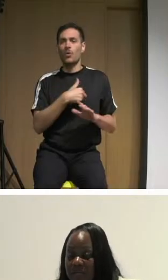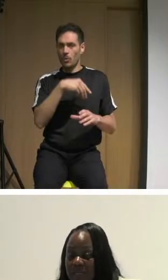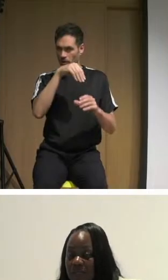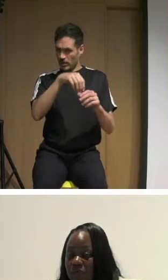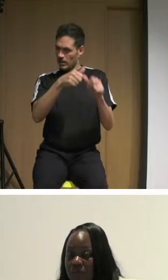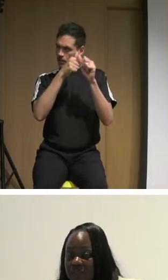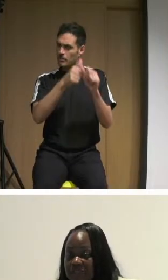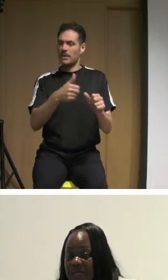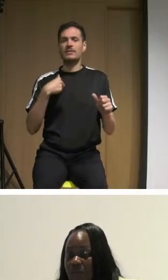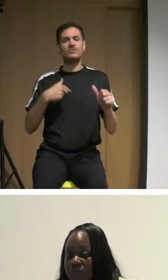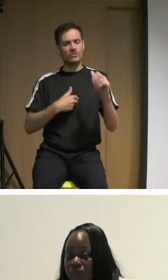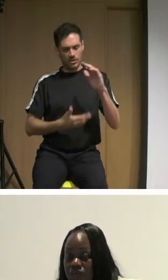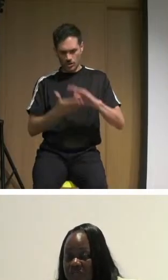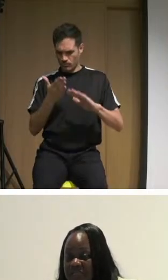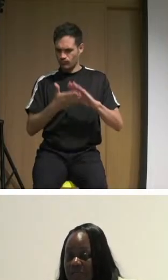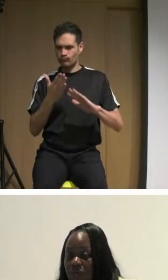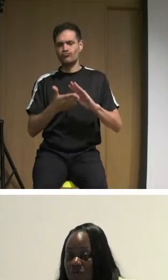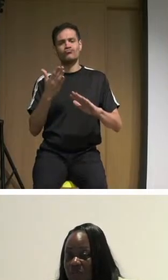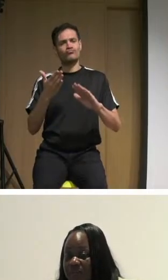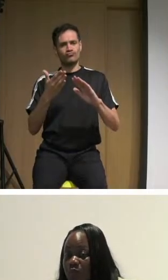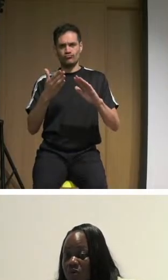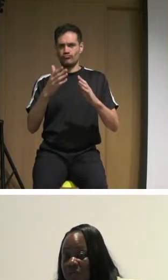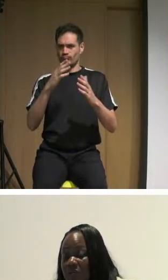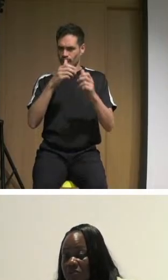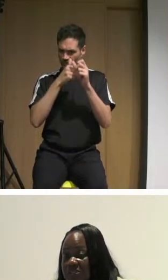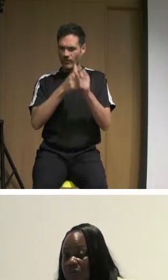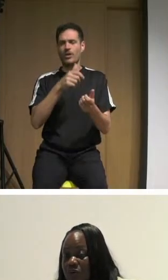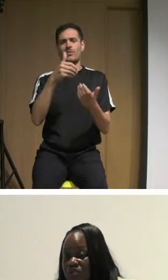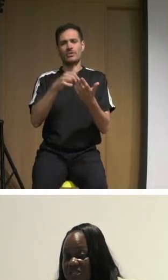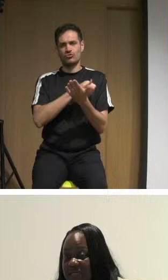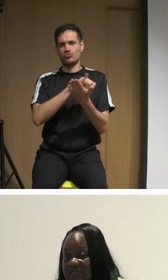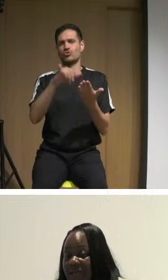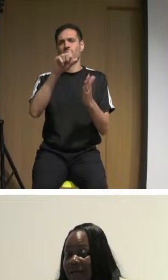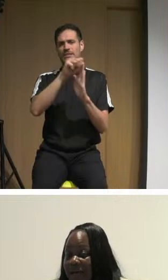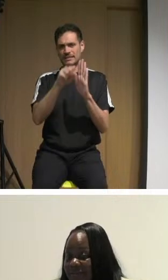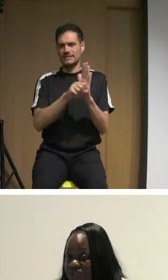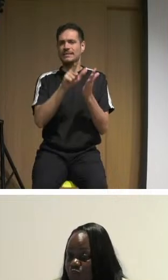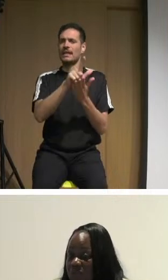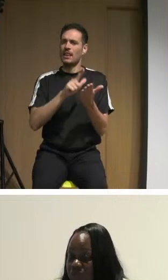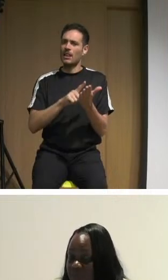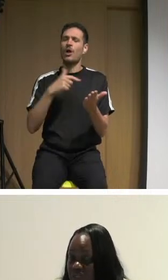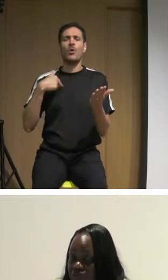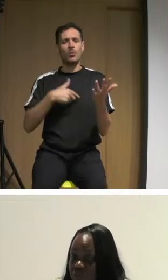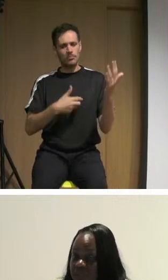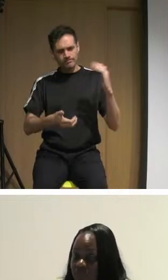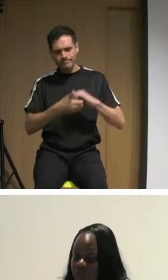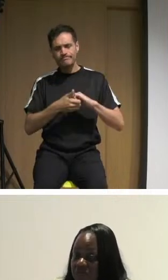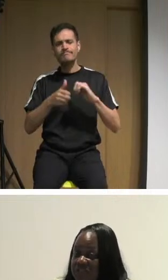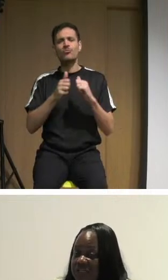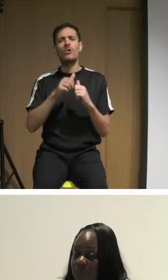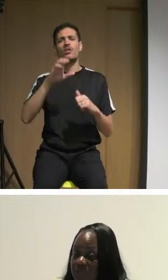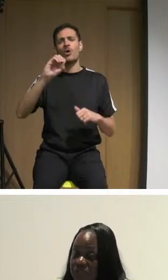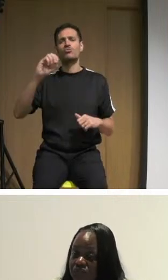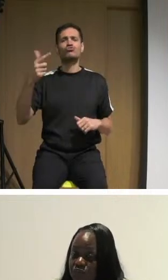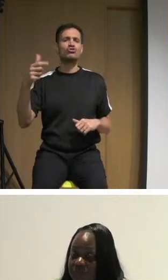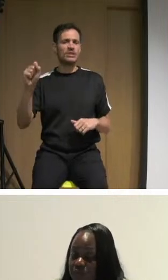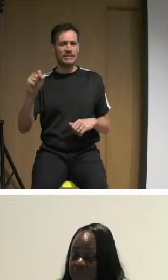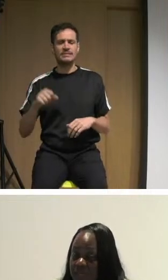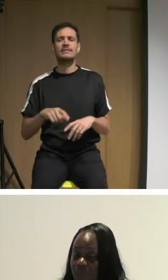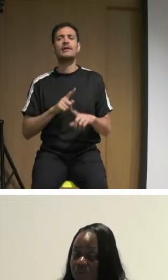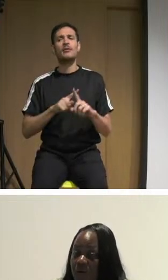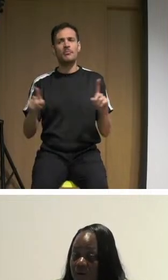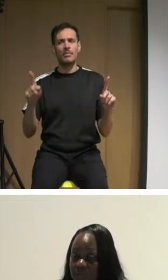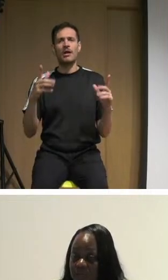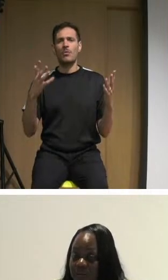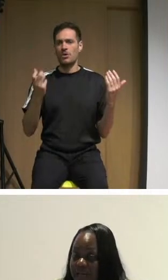We are operated in accordance with New York State law. We've been working closely with OGS. I just want to make sure that we understand that we need to do the vote